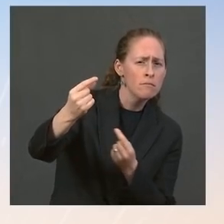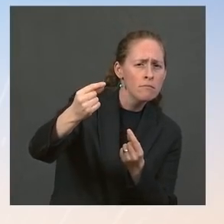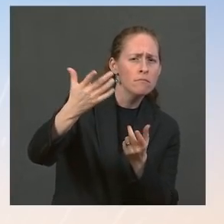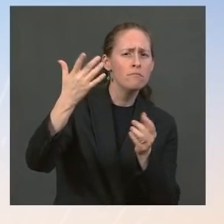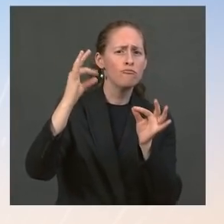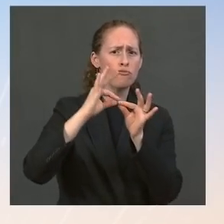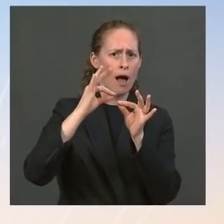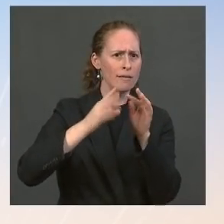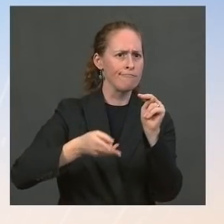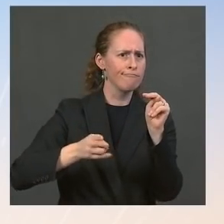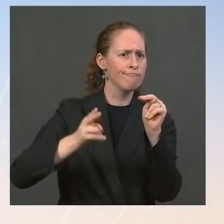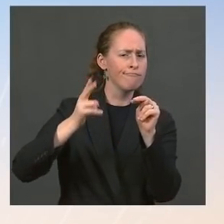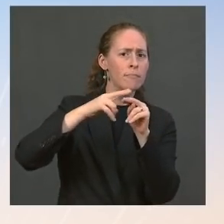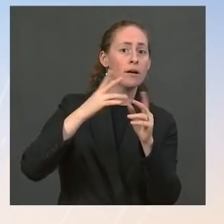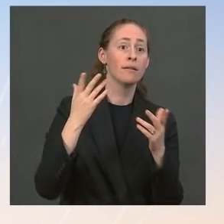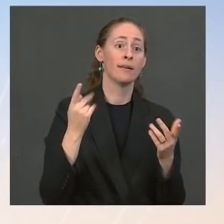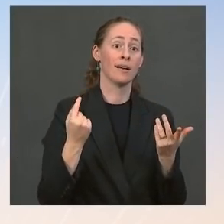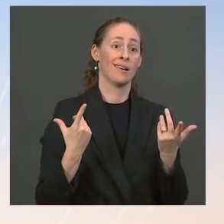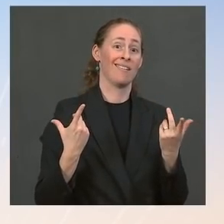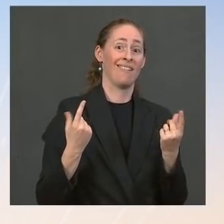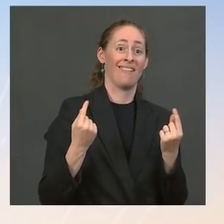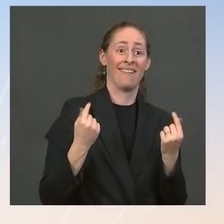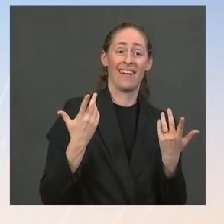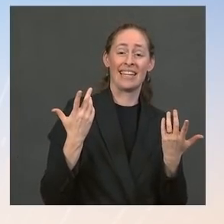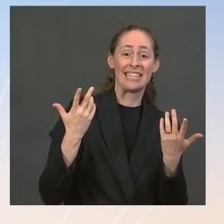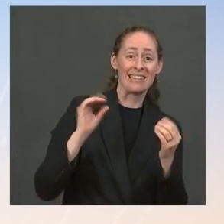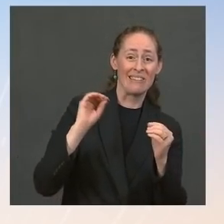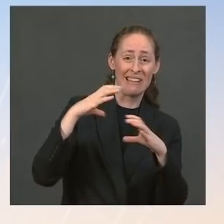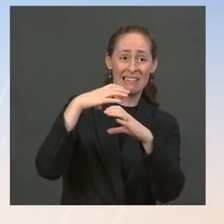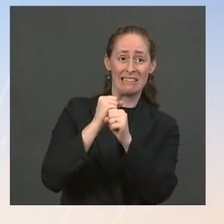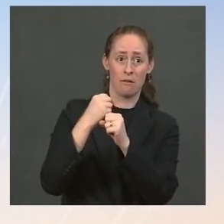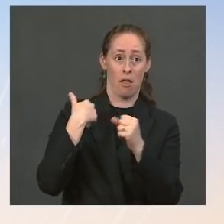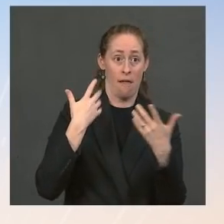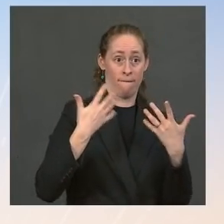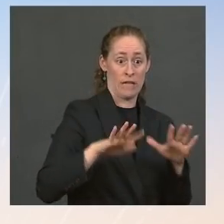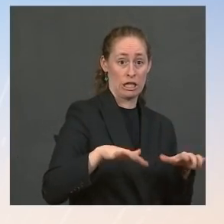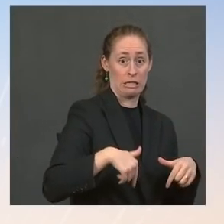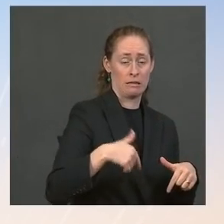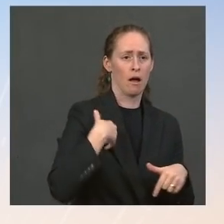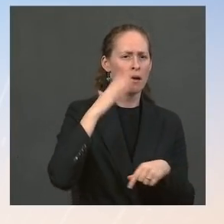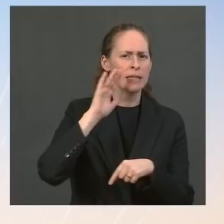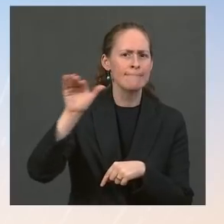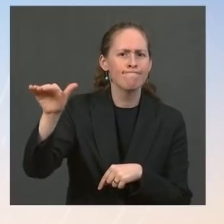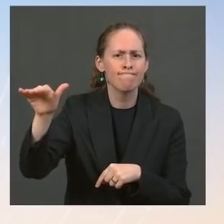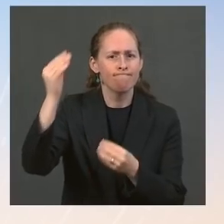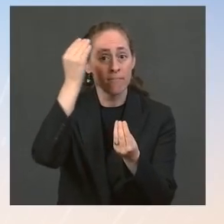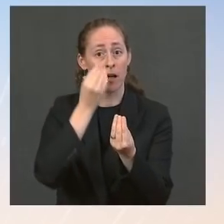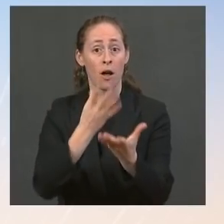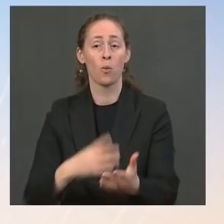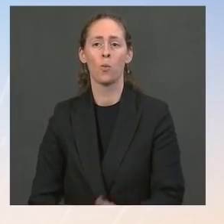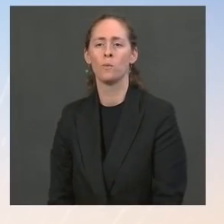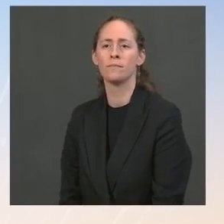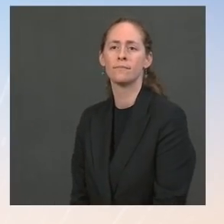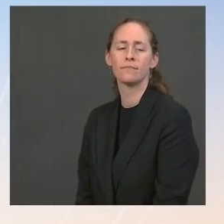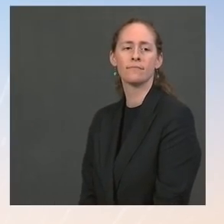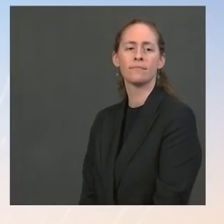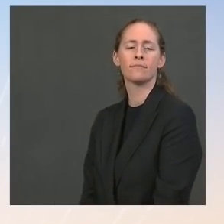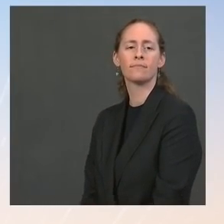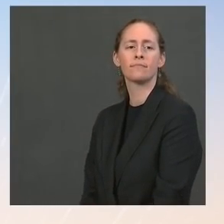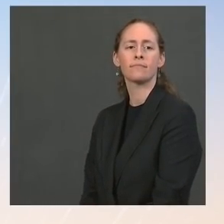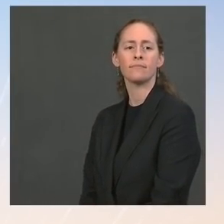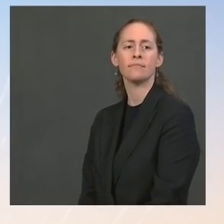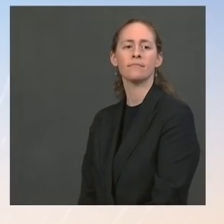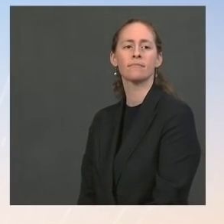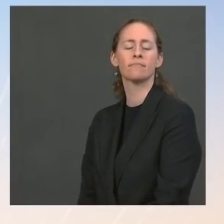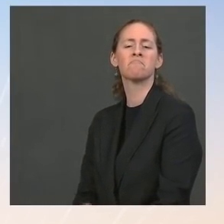a readout beyond that. I can try to do that for you after the briefing. Go ahead. Thanks, Jen. So putting the top line number aside, Senators